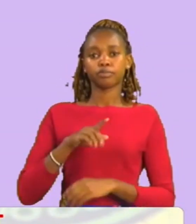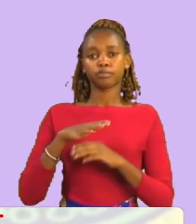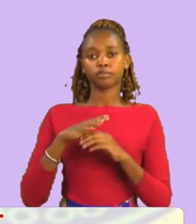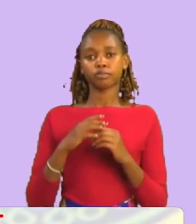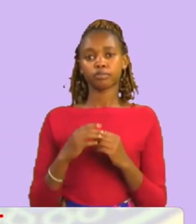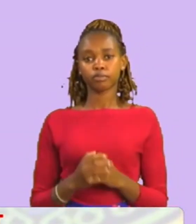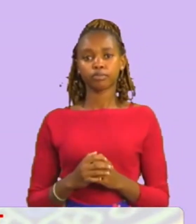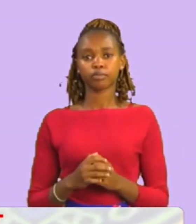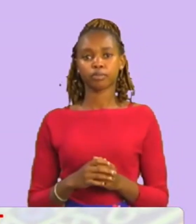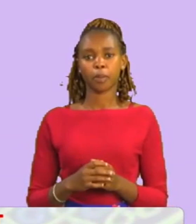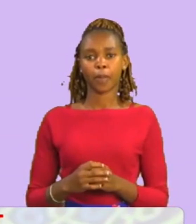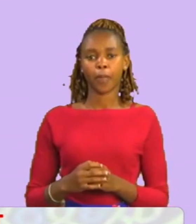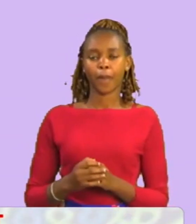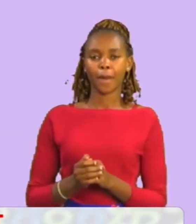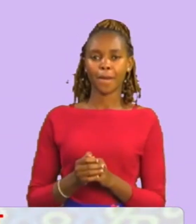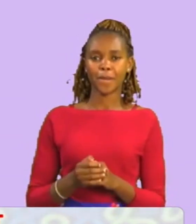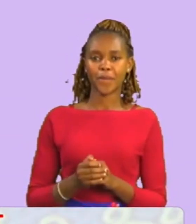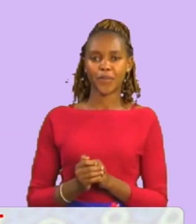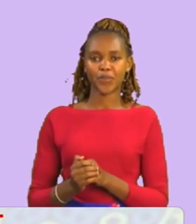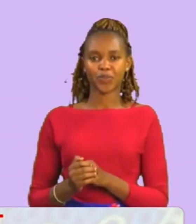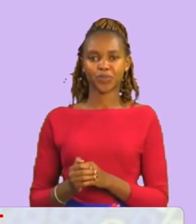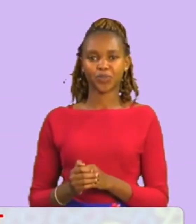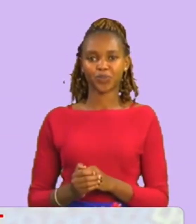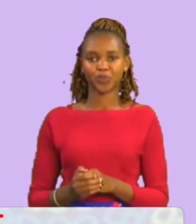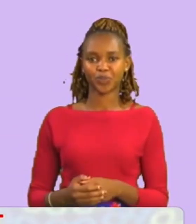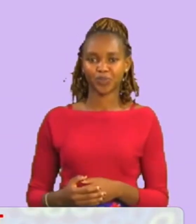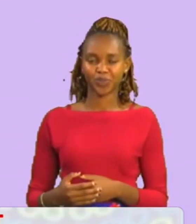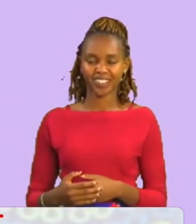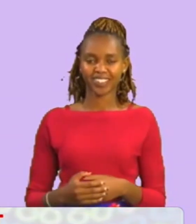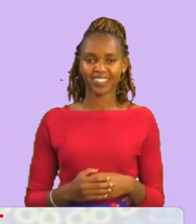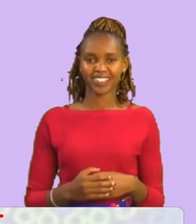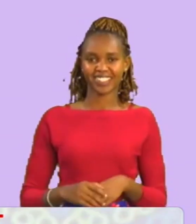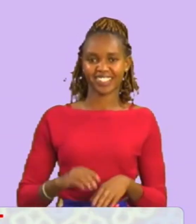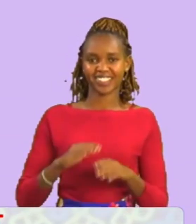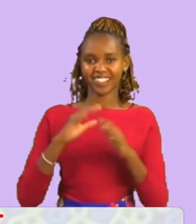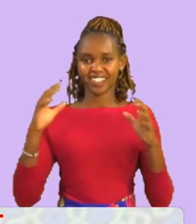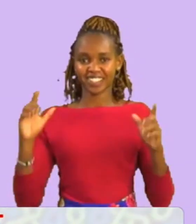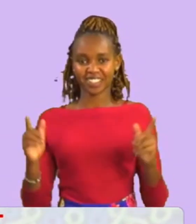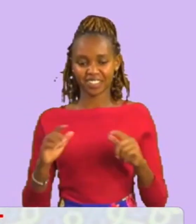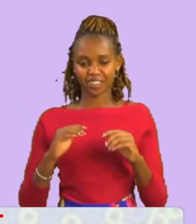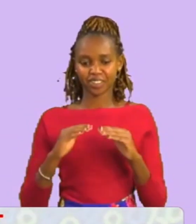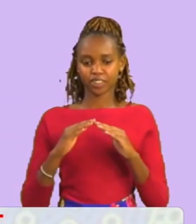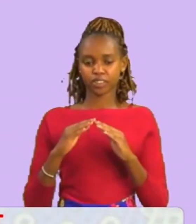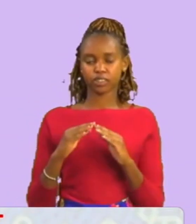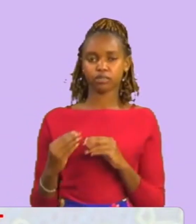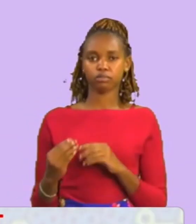mtu ameseti bed sita fiti. Bed sita inakaa John 3 bedroom.